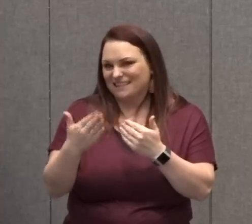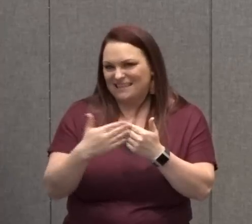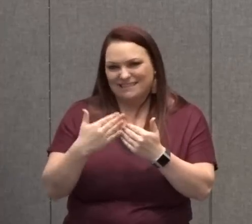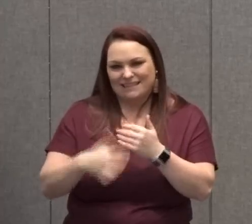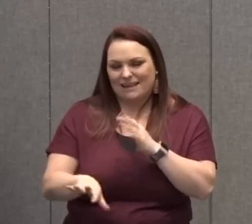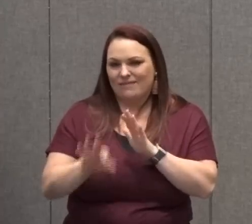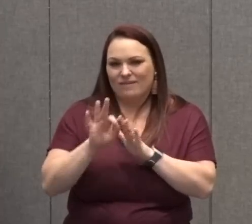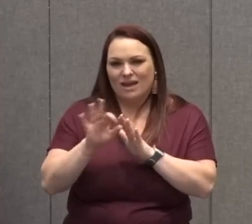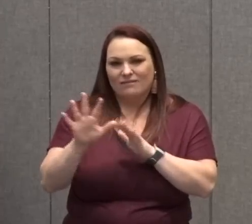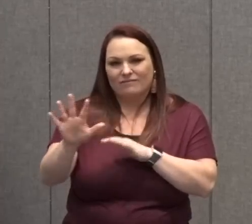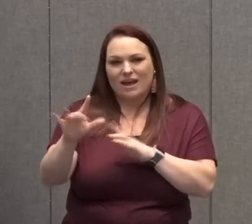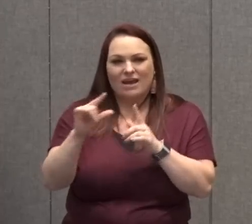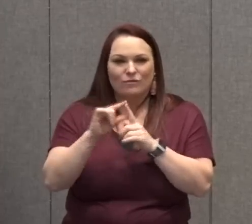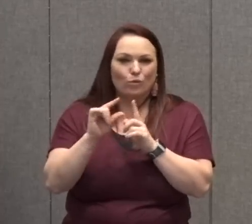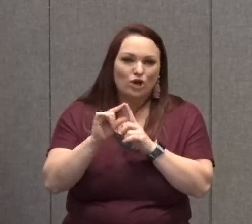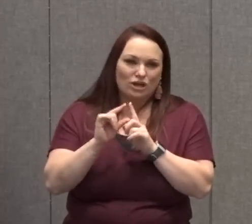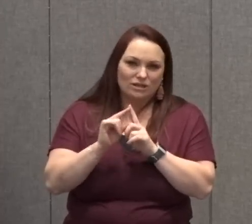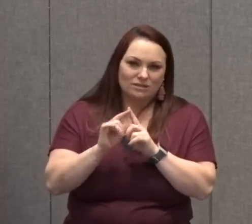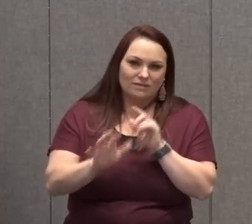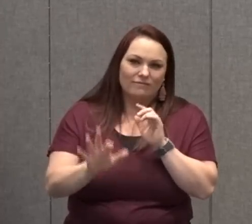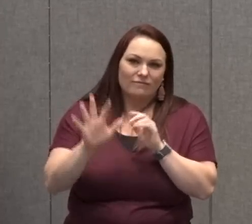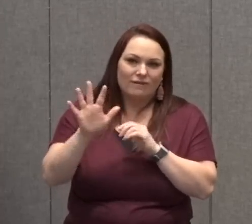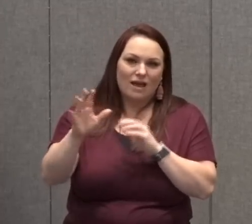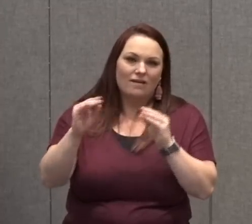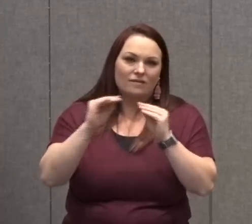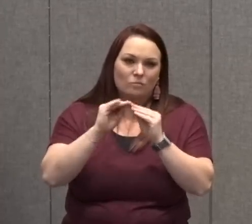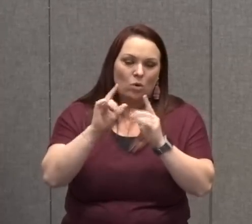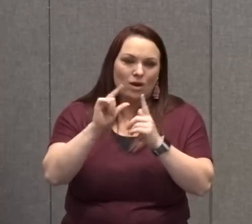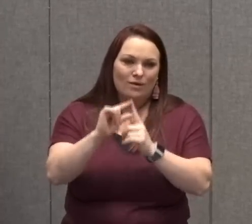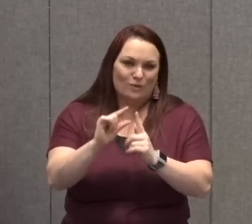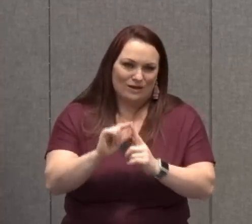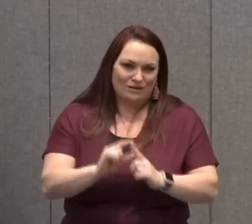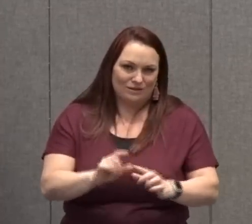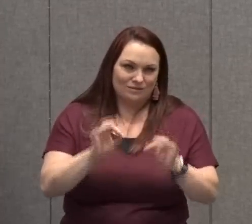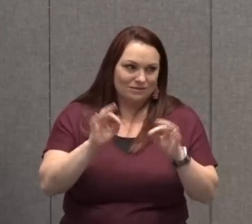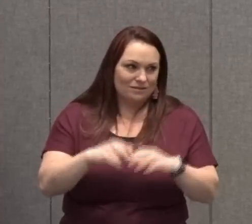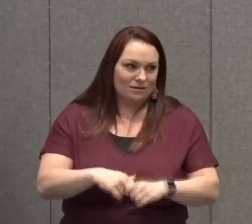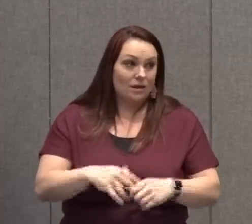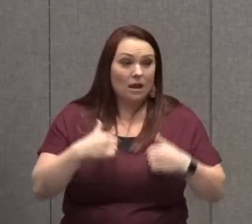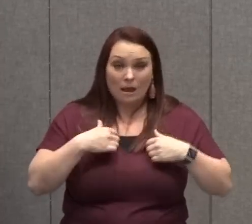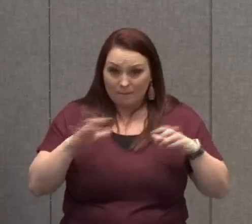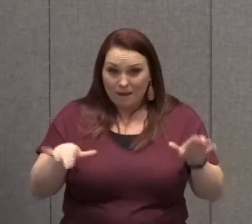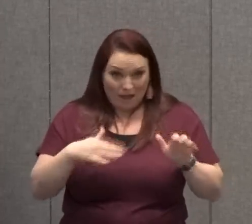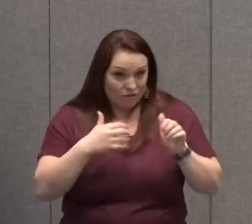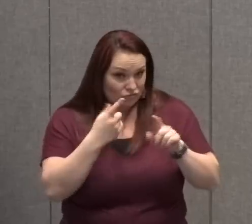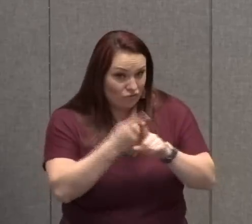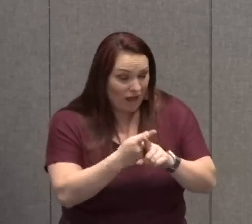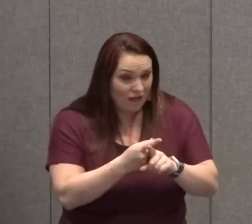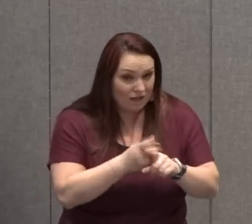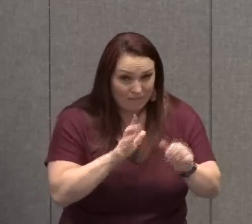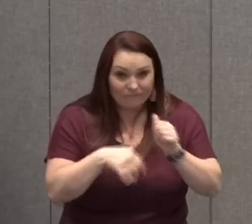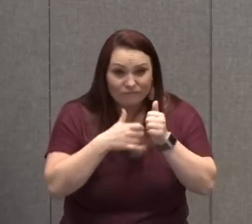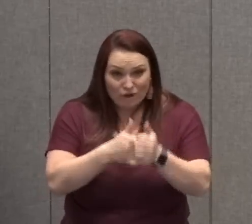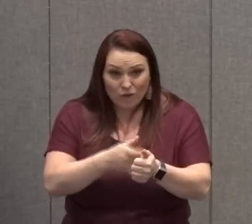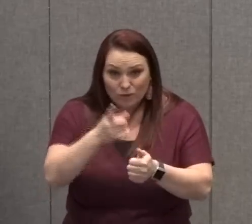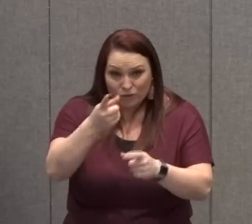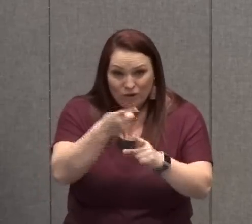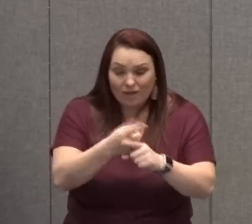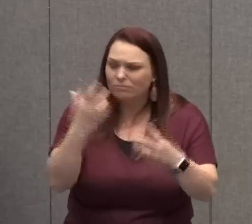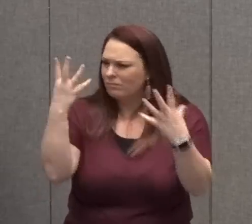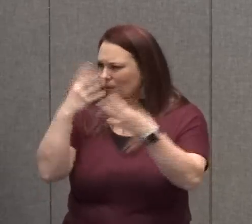five more words how am I doing so far following along beautiful